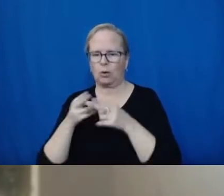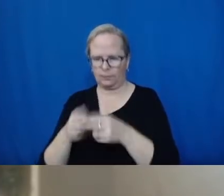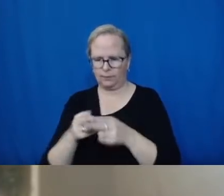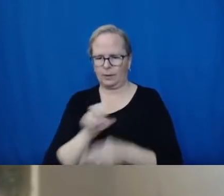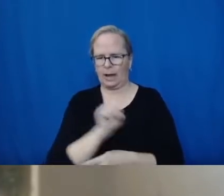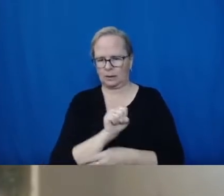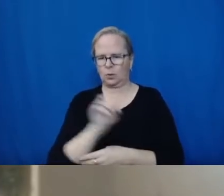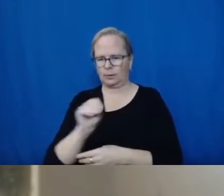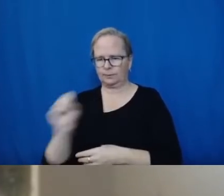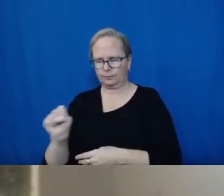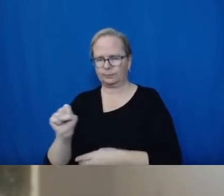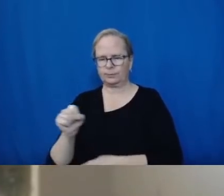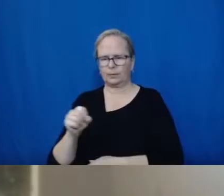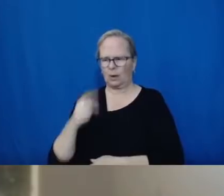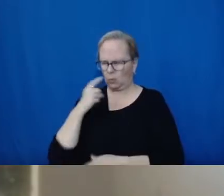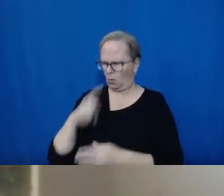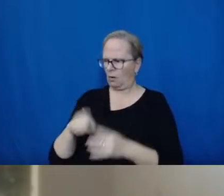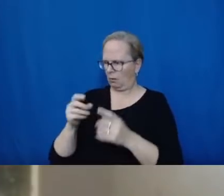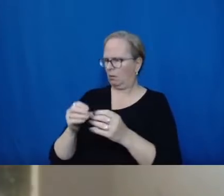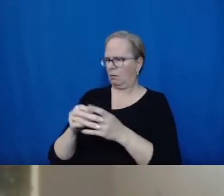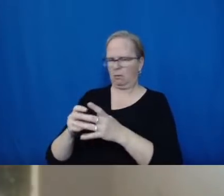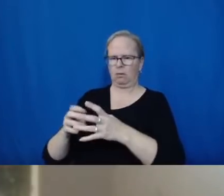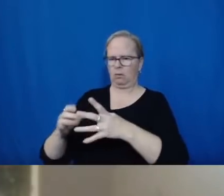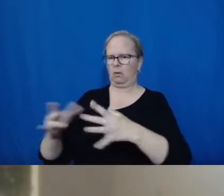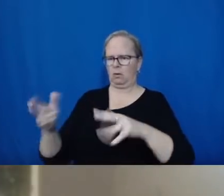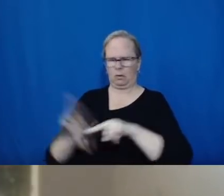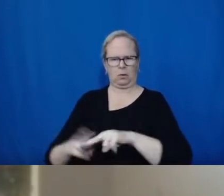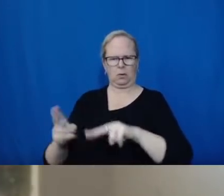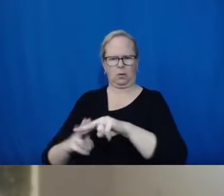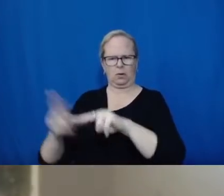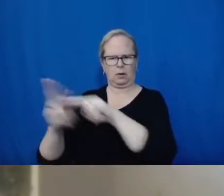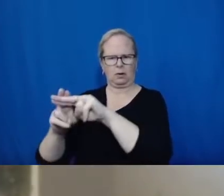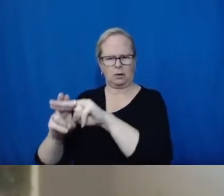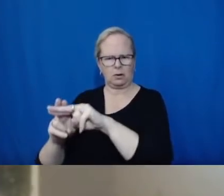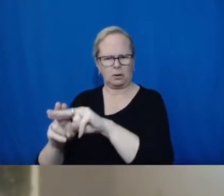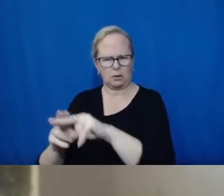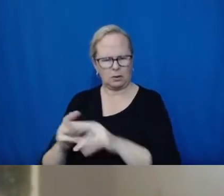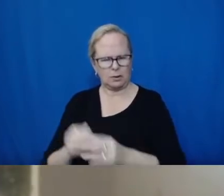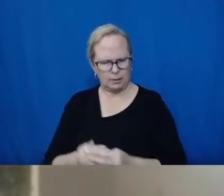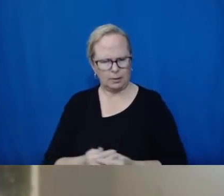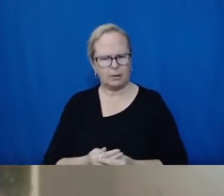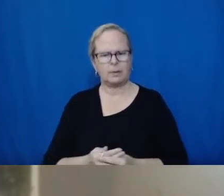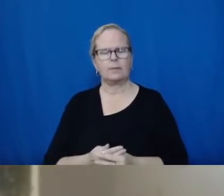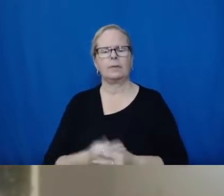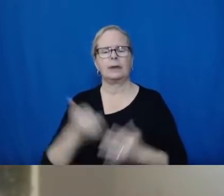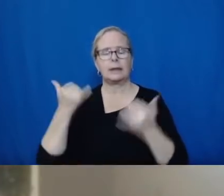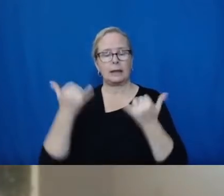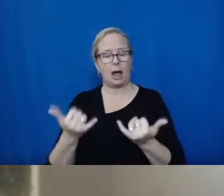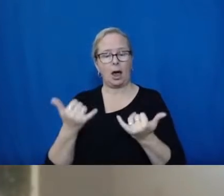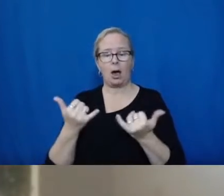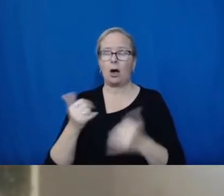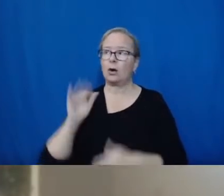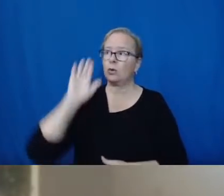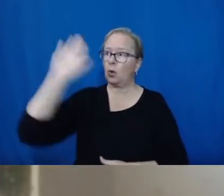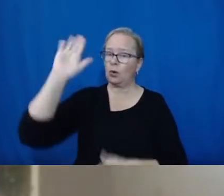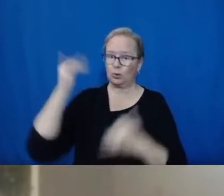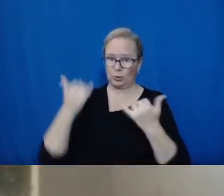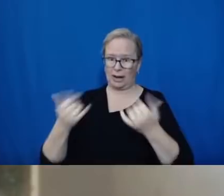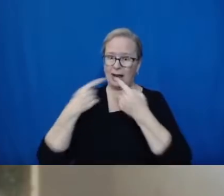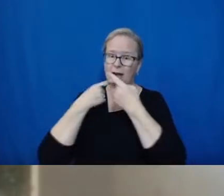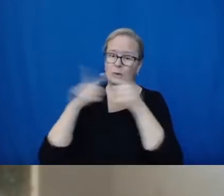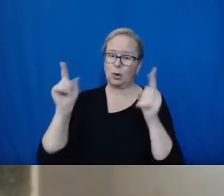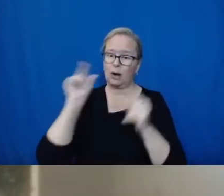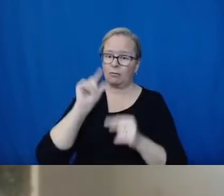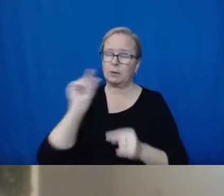due to illness. So this goalpost was moved in September. Today's announcement, though, is